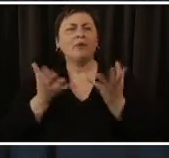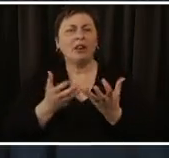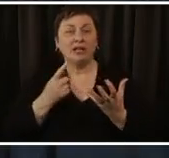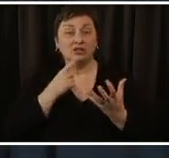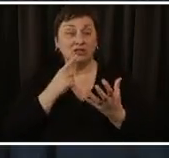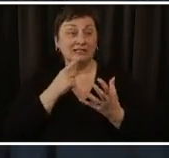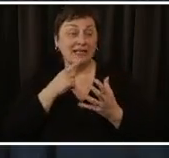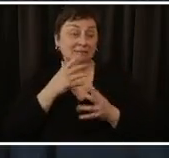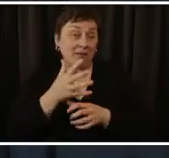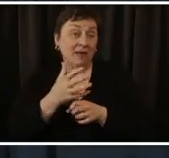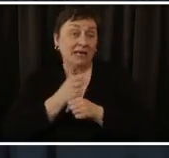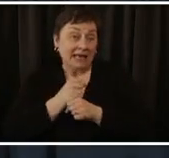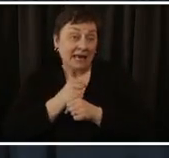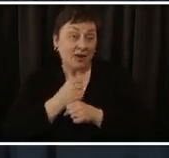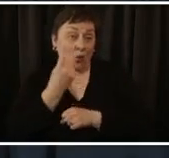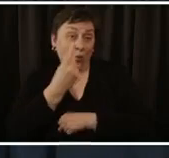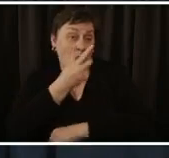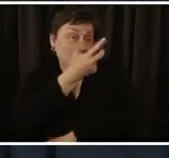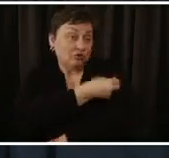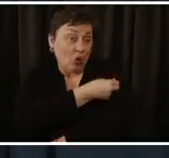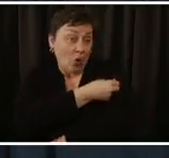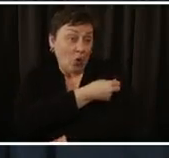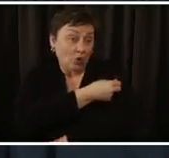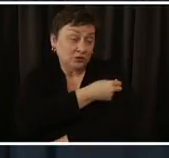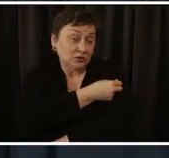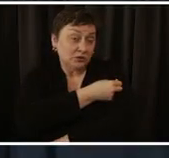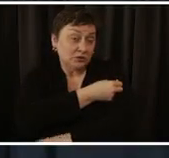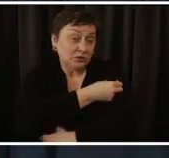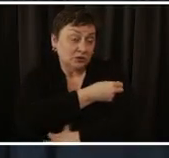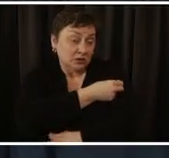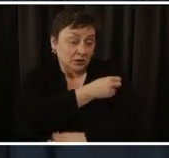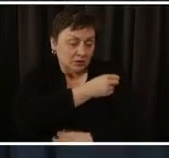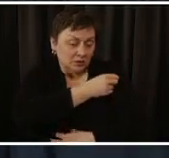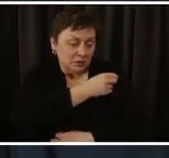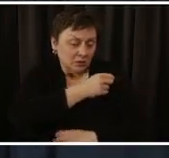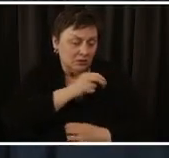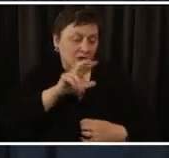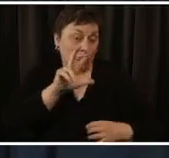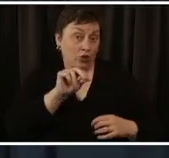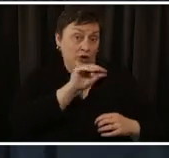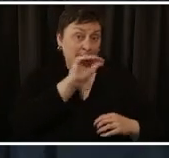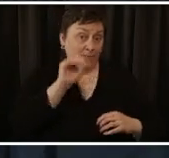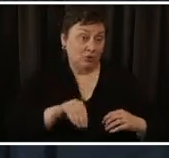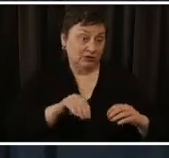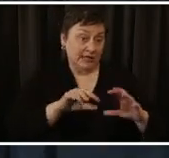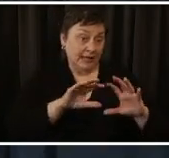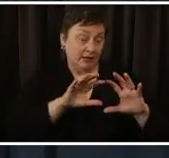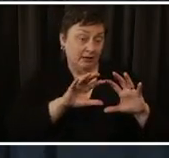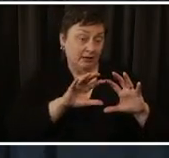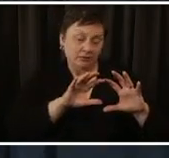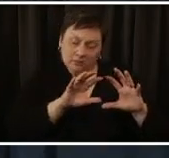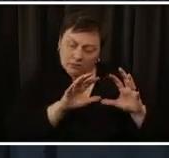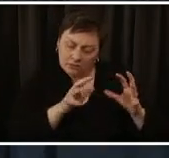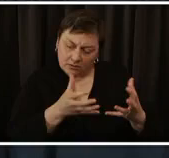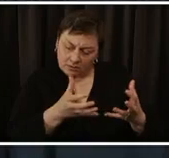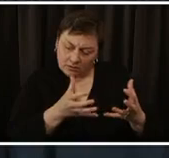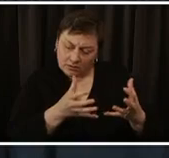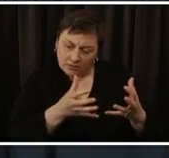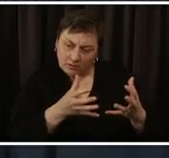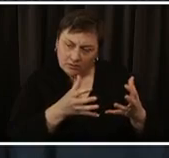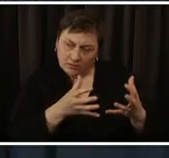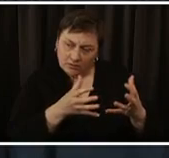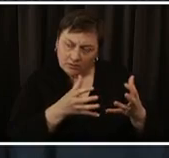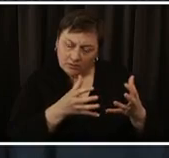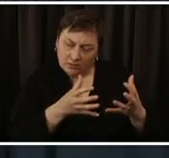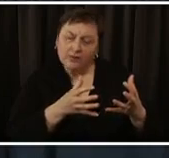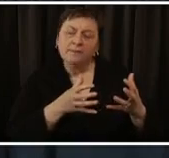of the vaccine, despite making up about 30% of the population and almost half of the COVID cases. And I realize these are Denver numbers, but